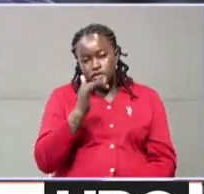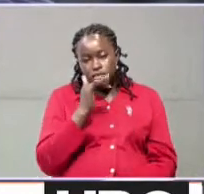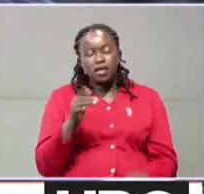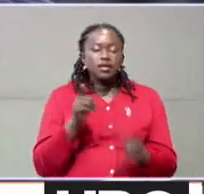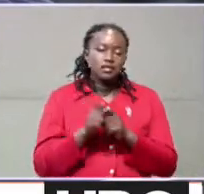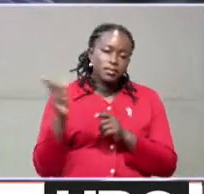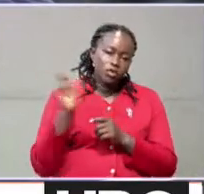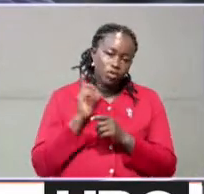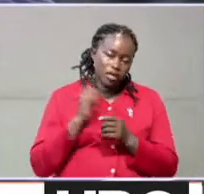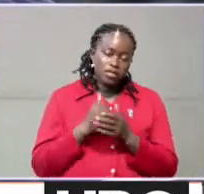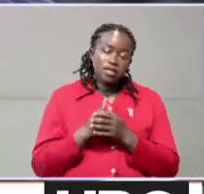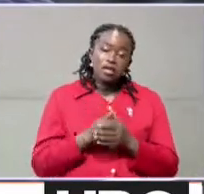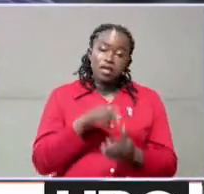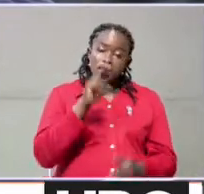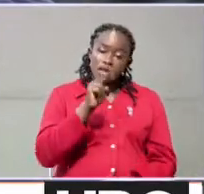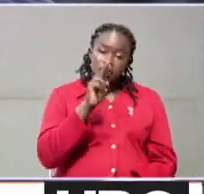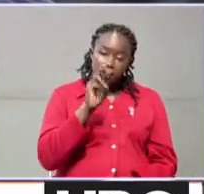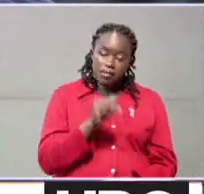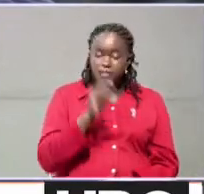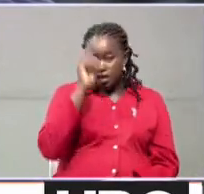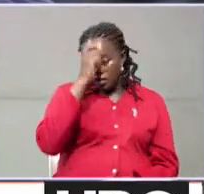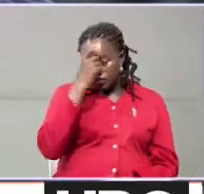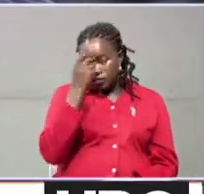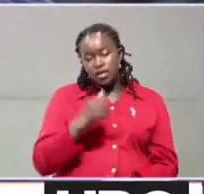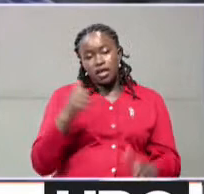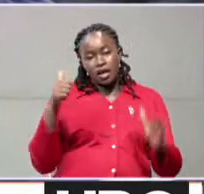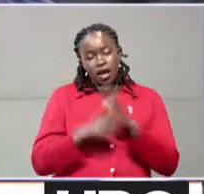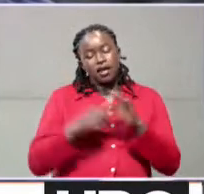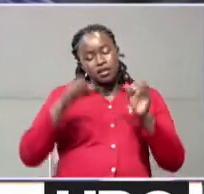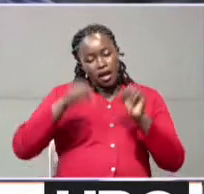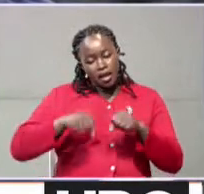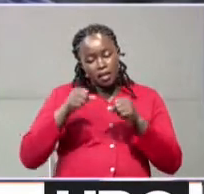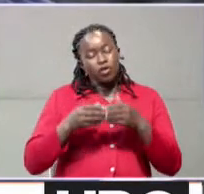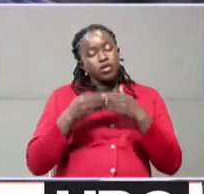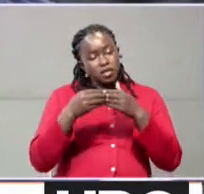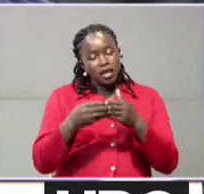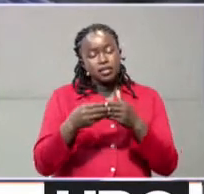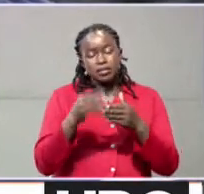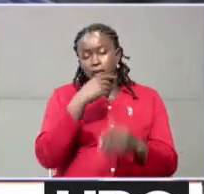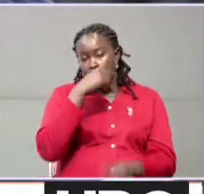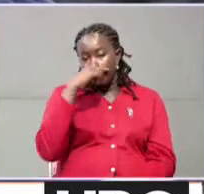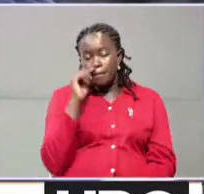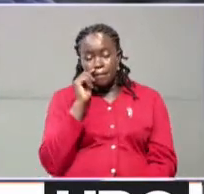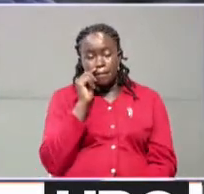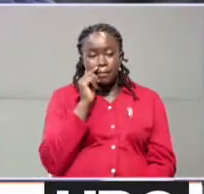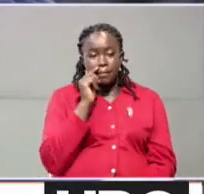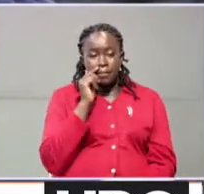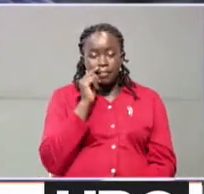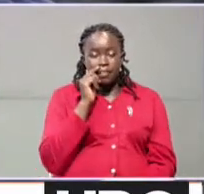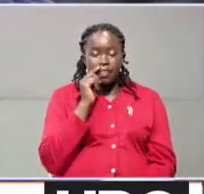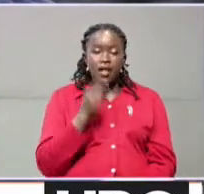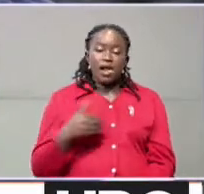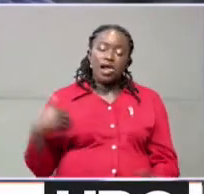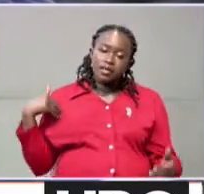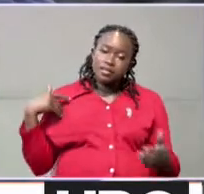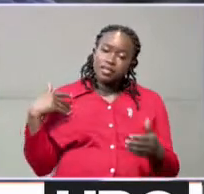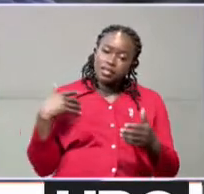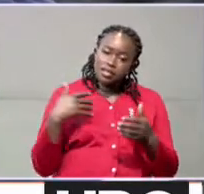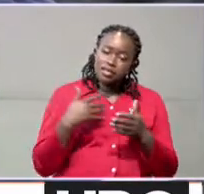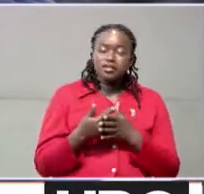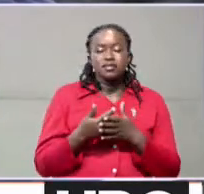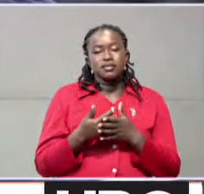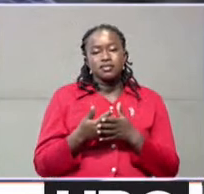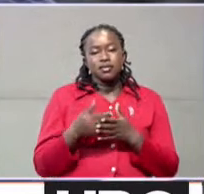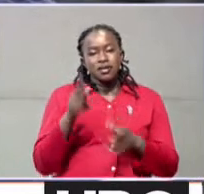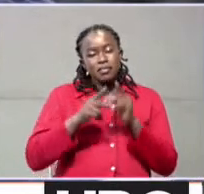government under the ebola leadership of uh gutenberg has a track record of